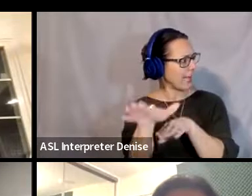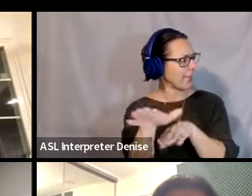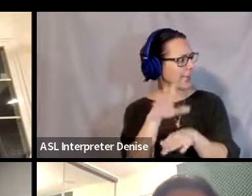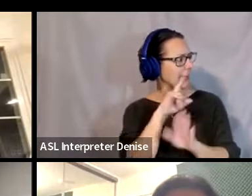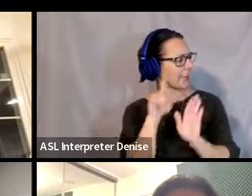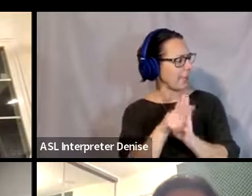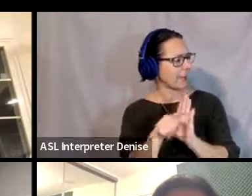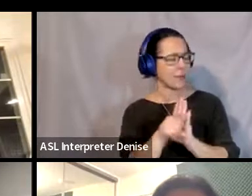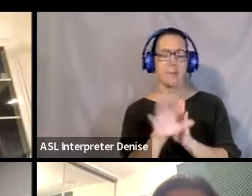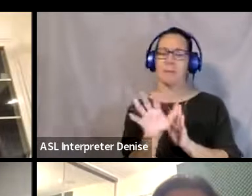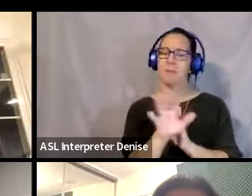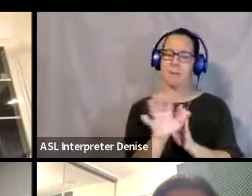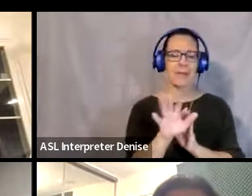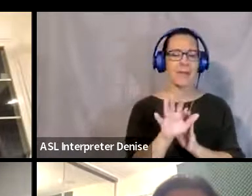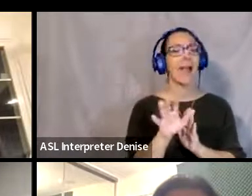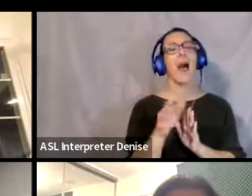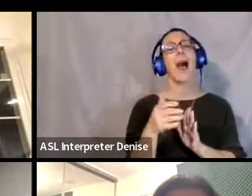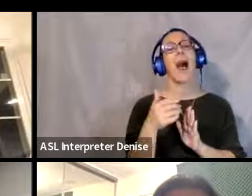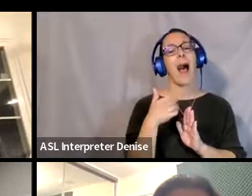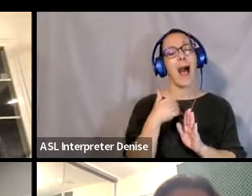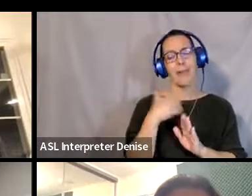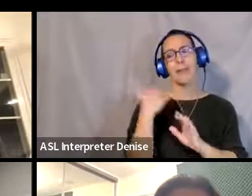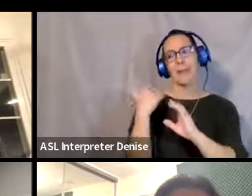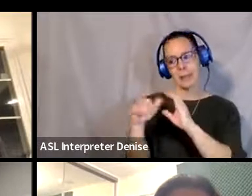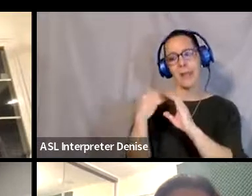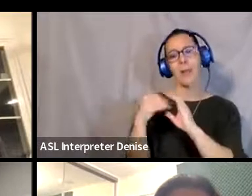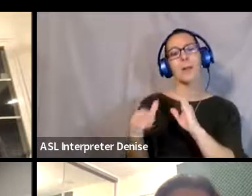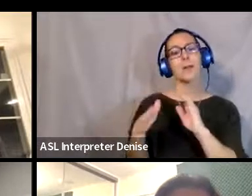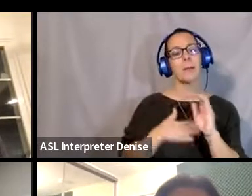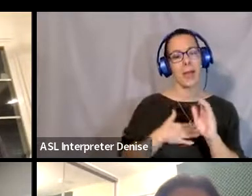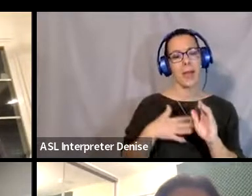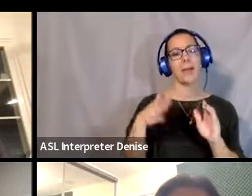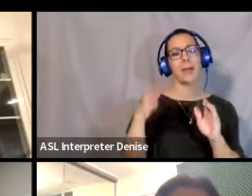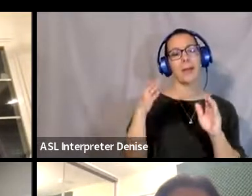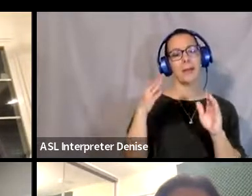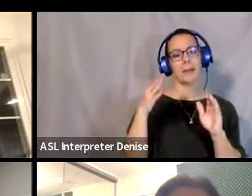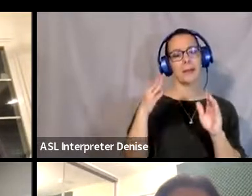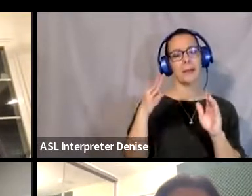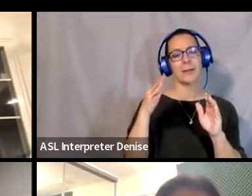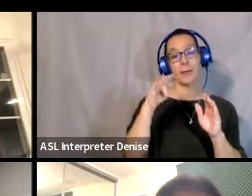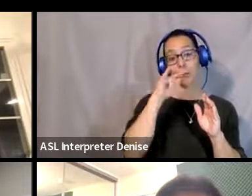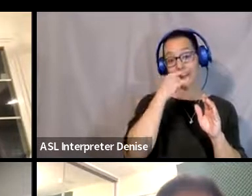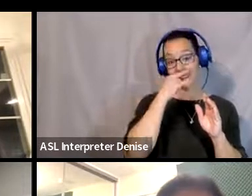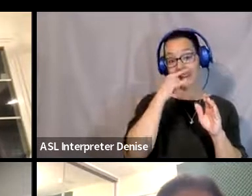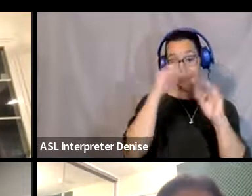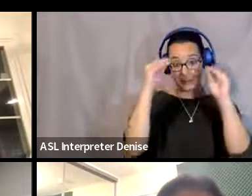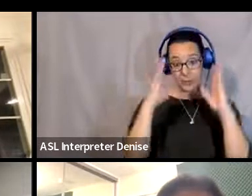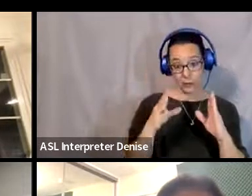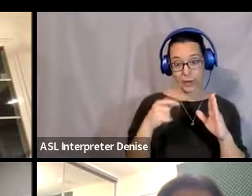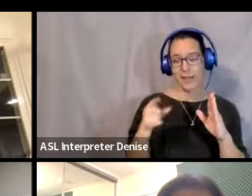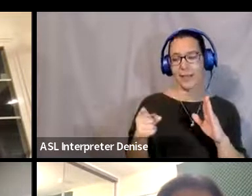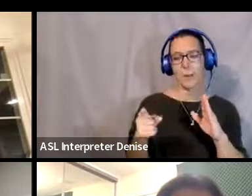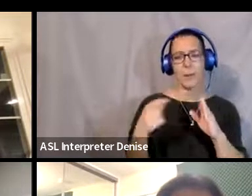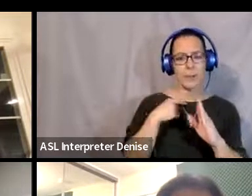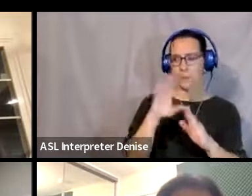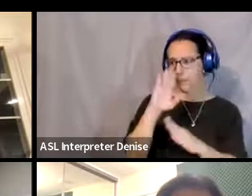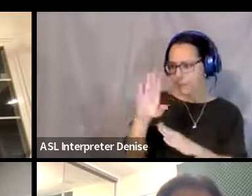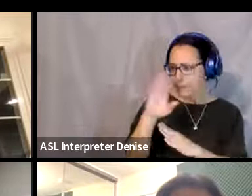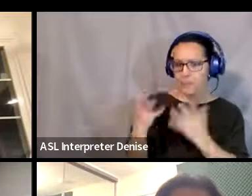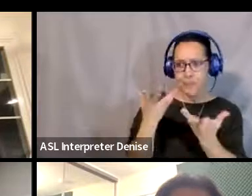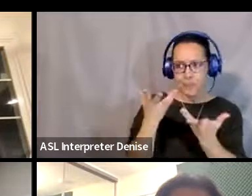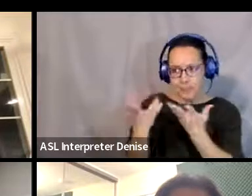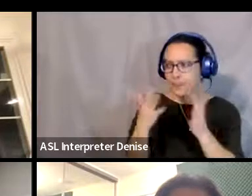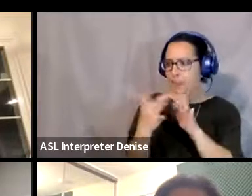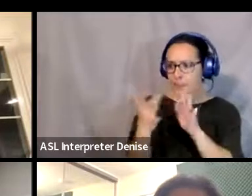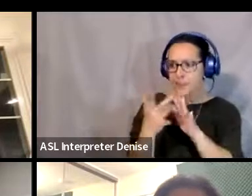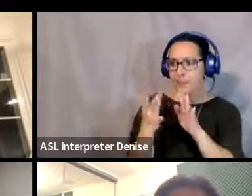my son's teacher, and they have said over and over again. So I think it's great to follow up. And I just want to let you know, my son's in